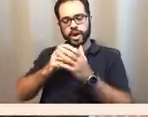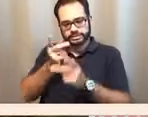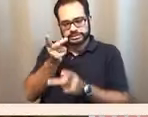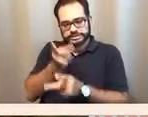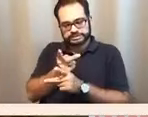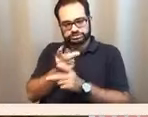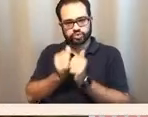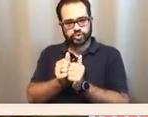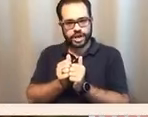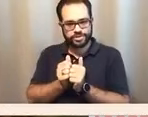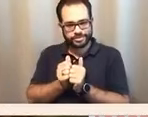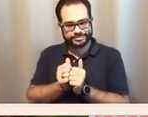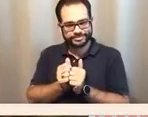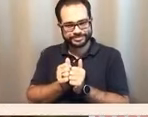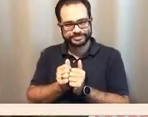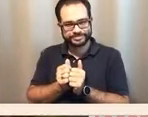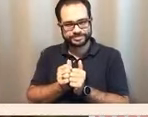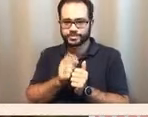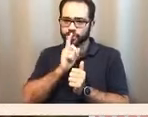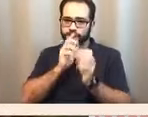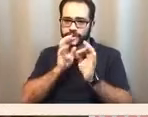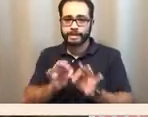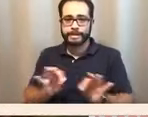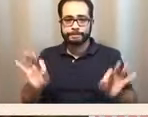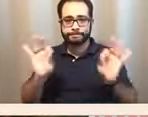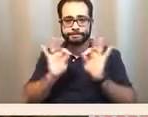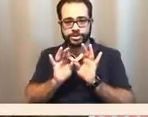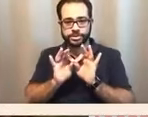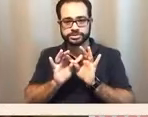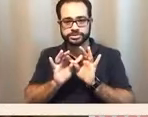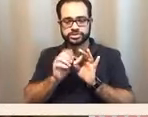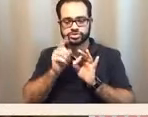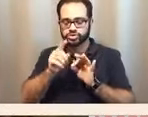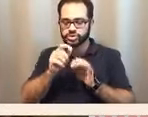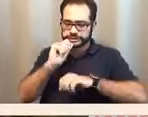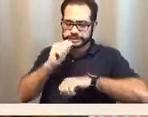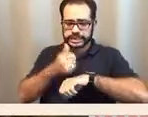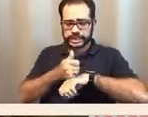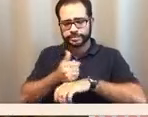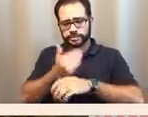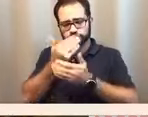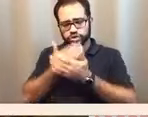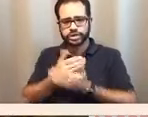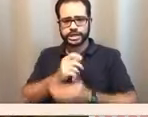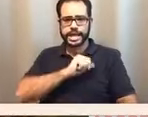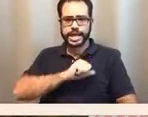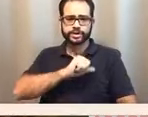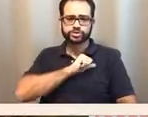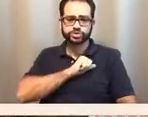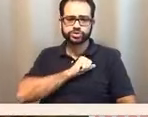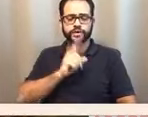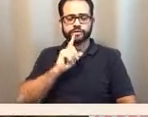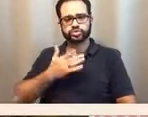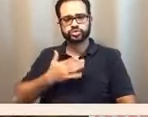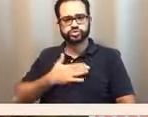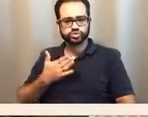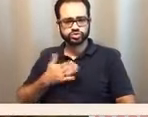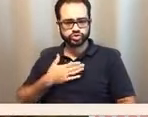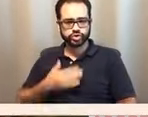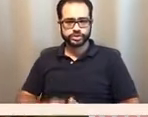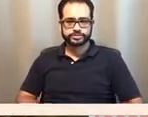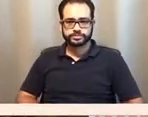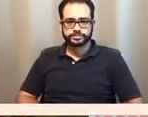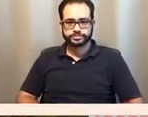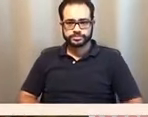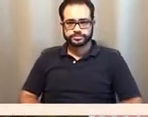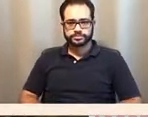So it's very important that you foster a wonderful attitude of joy. Don't let